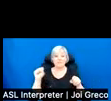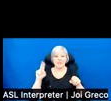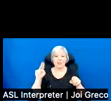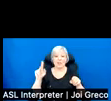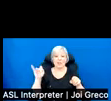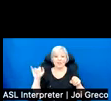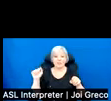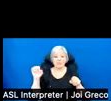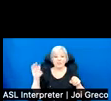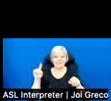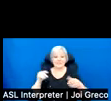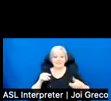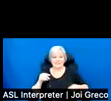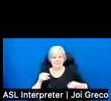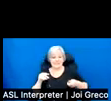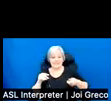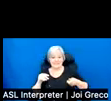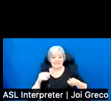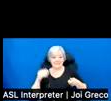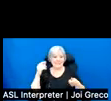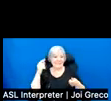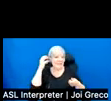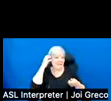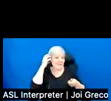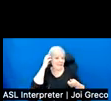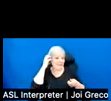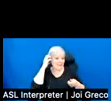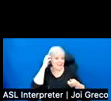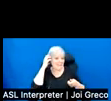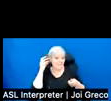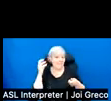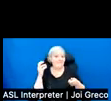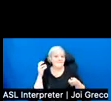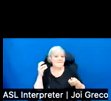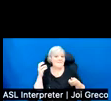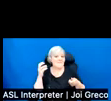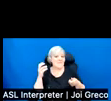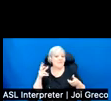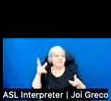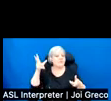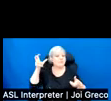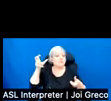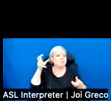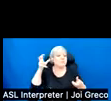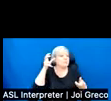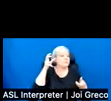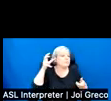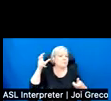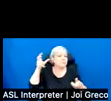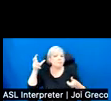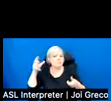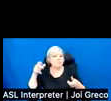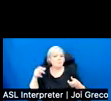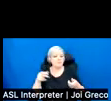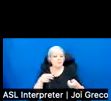hand, and in at his head on earphones is mounted two ultrasound receivers. And they're oriented outwards, which is a